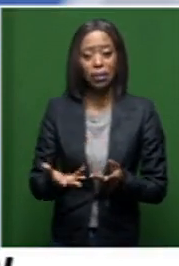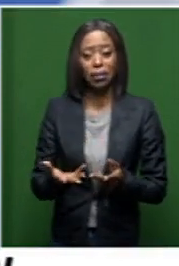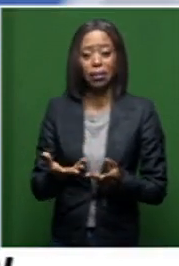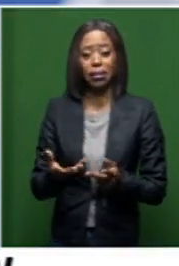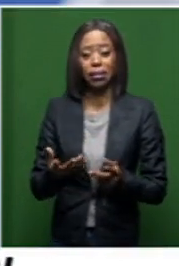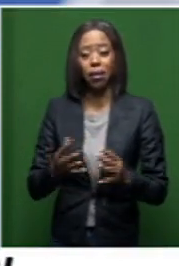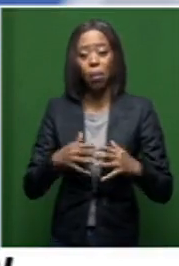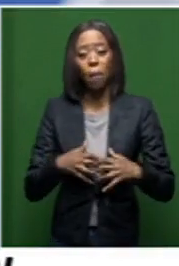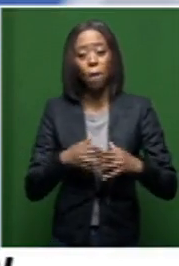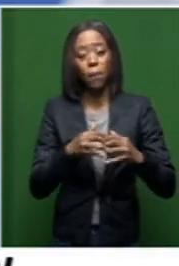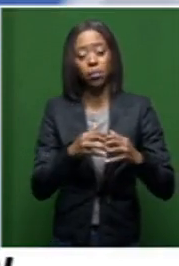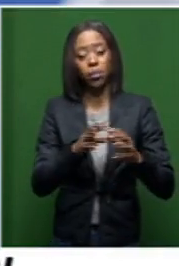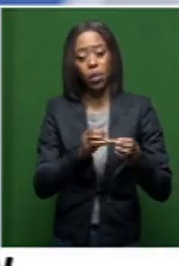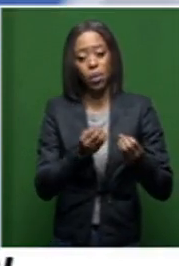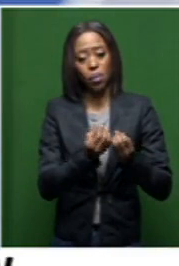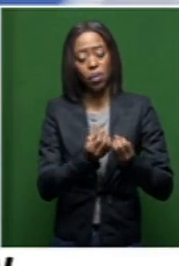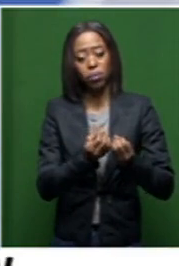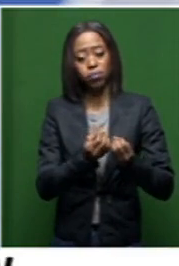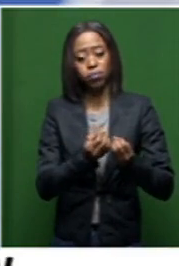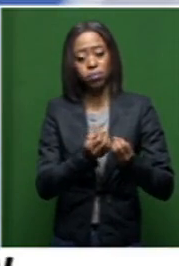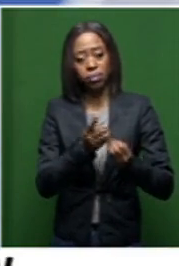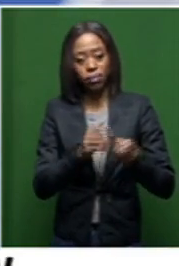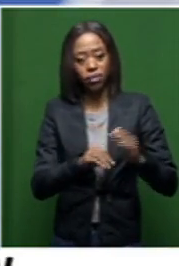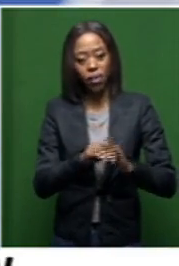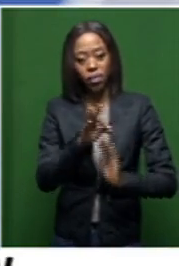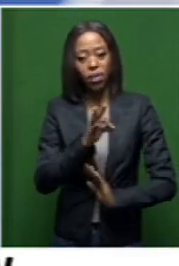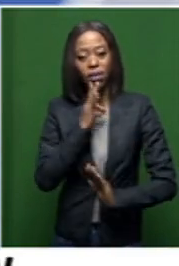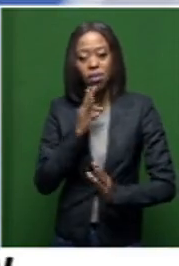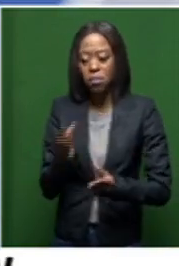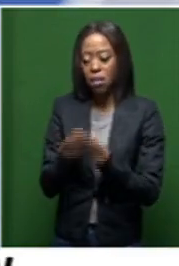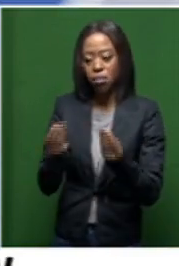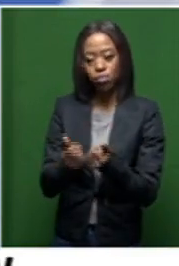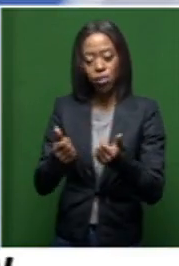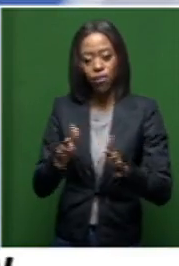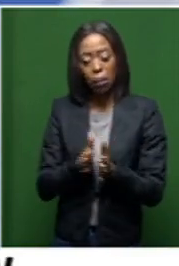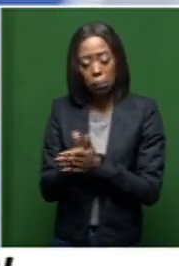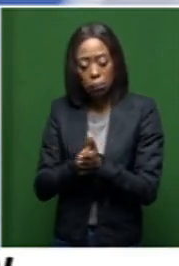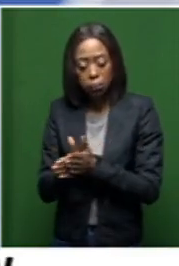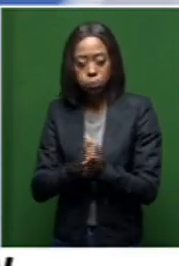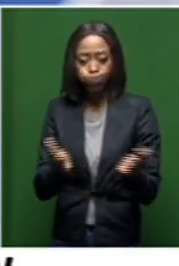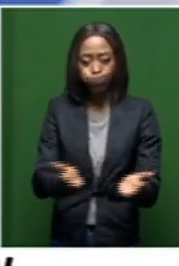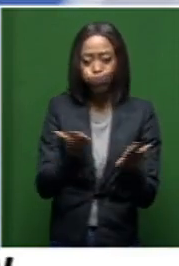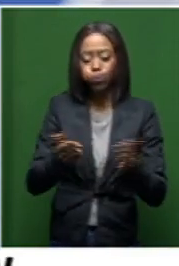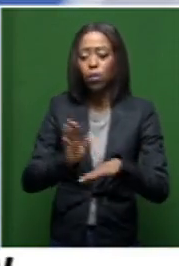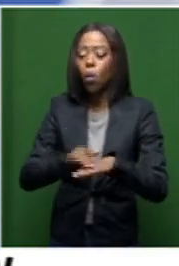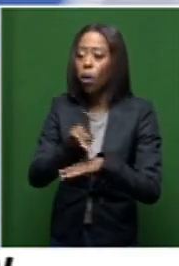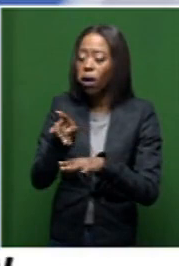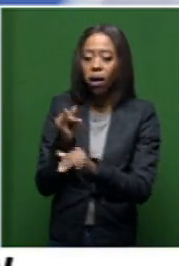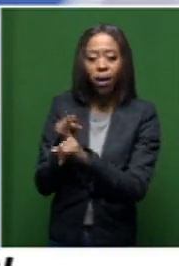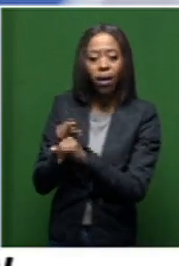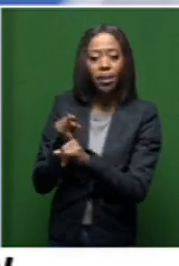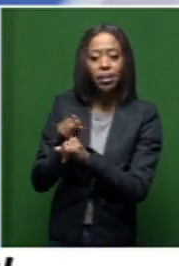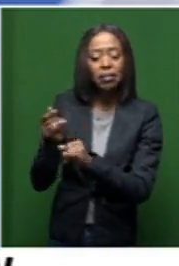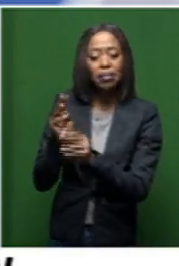the foundation of this 3,000 we have managed to recruit is motivating and encouraging other